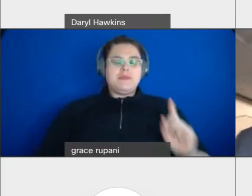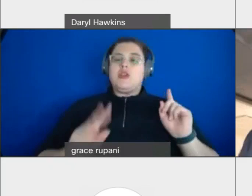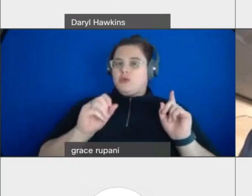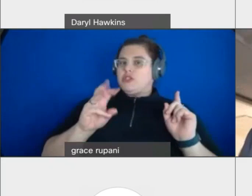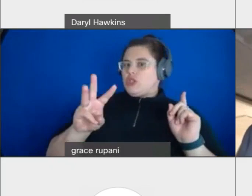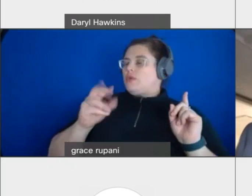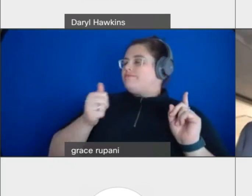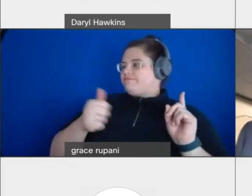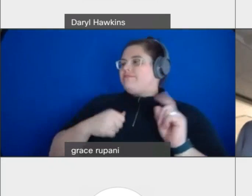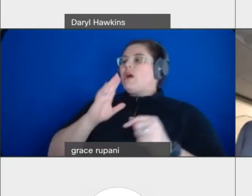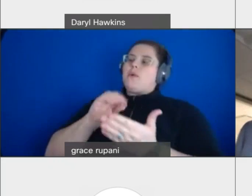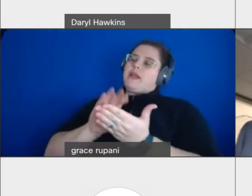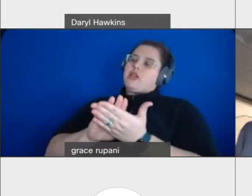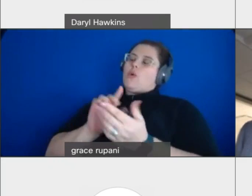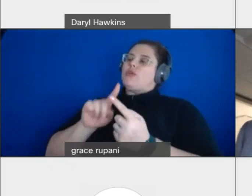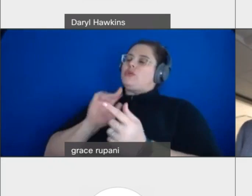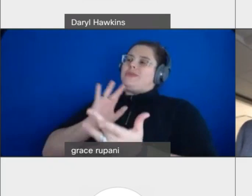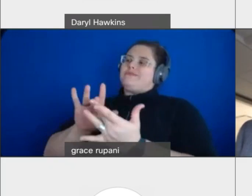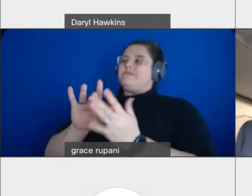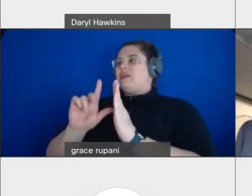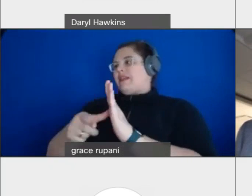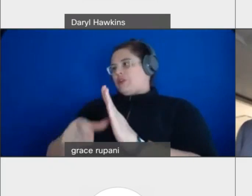with you on that. Next question.